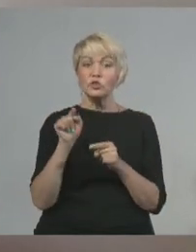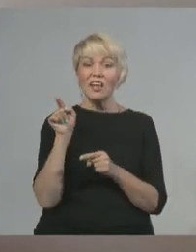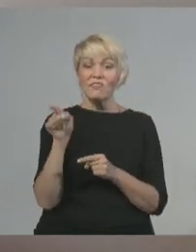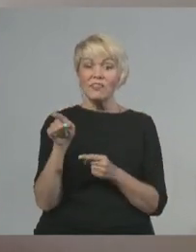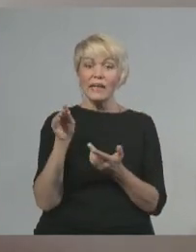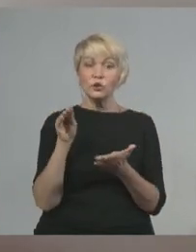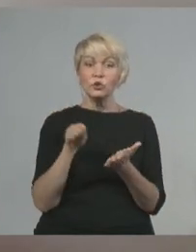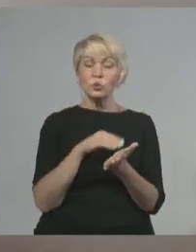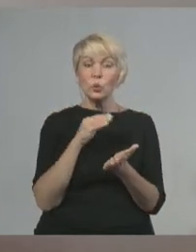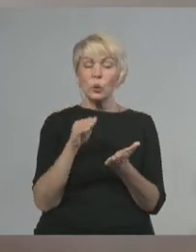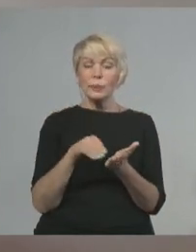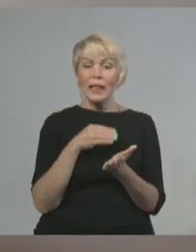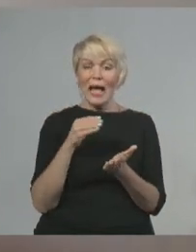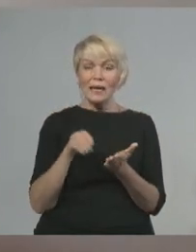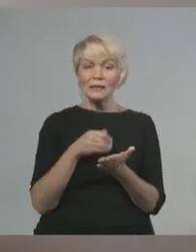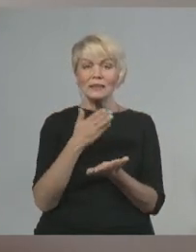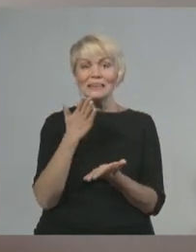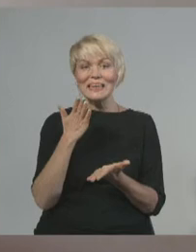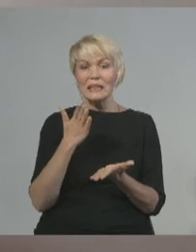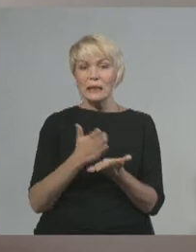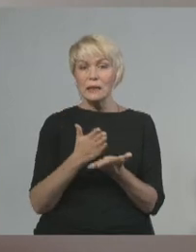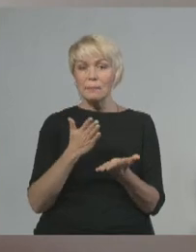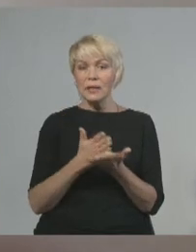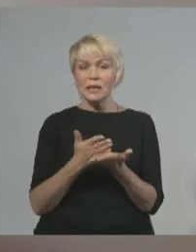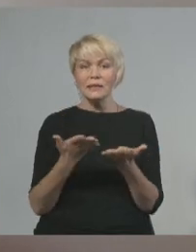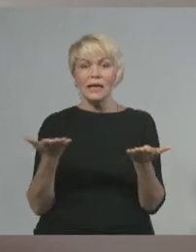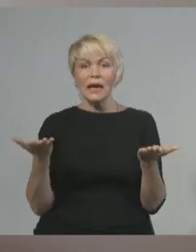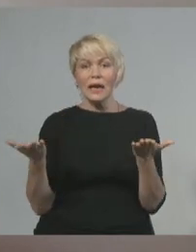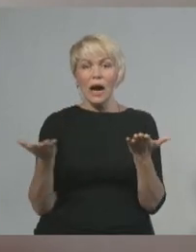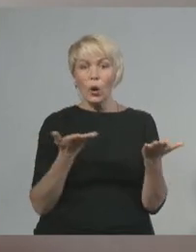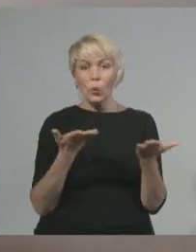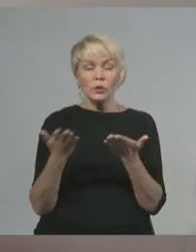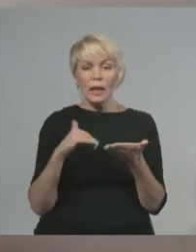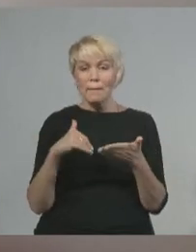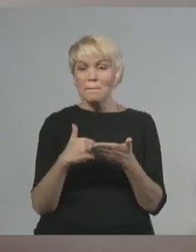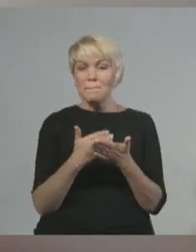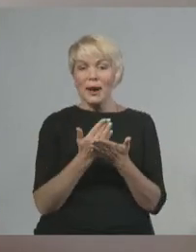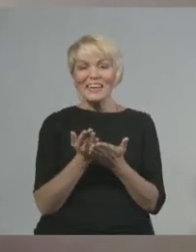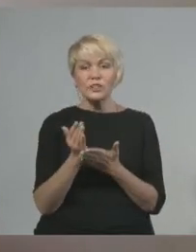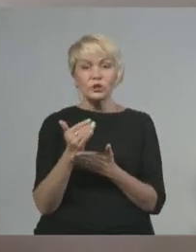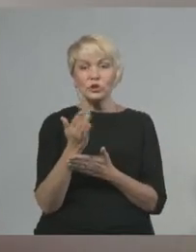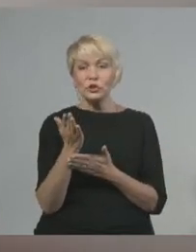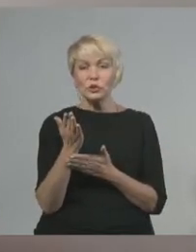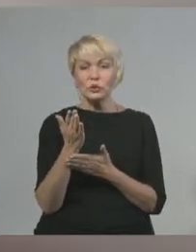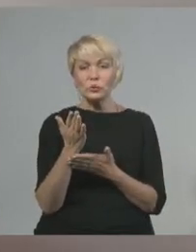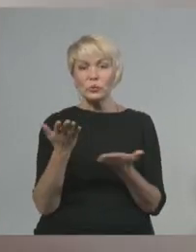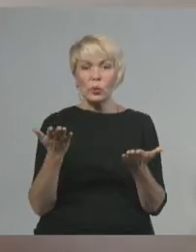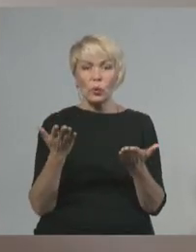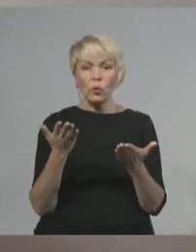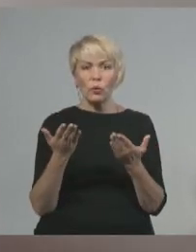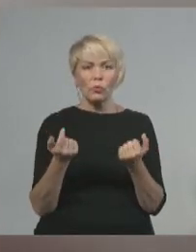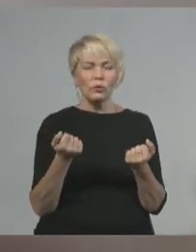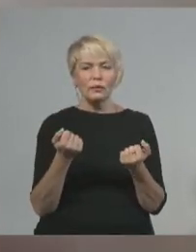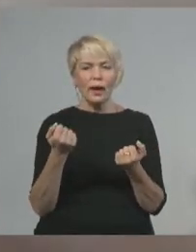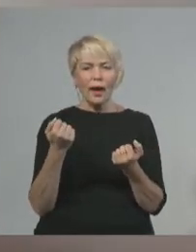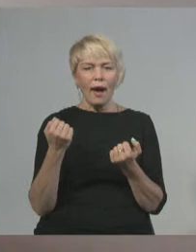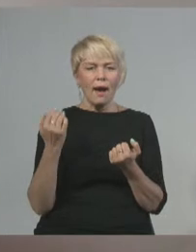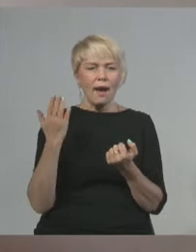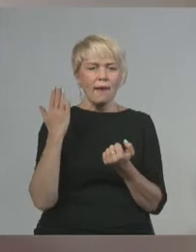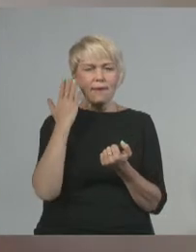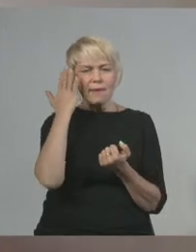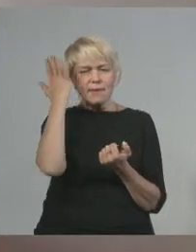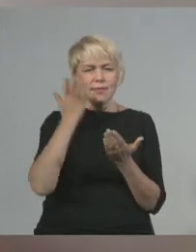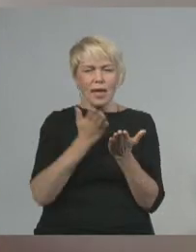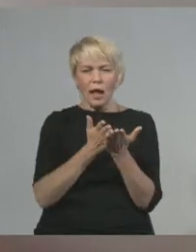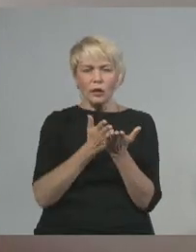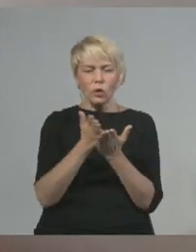you are a journalist and you have some political some ideology